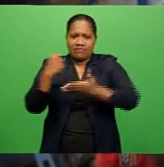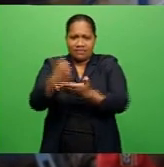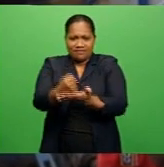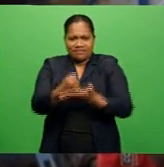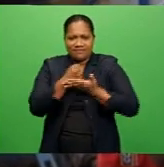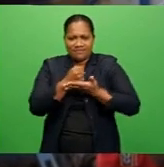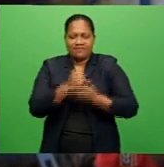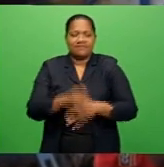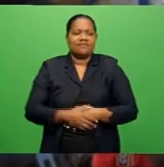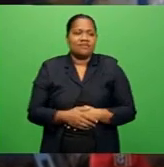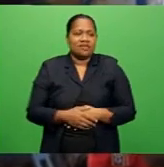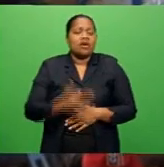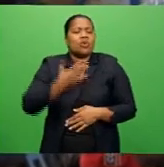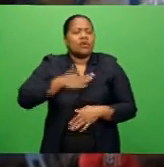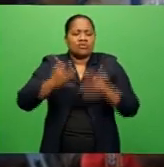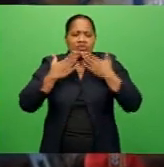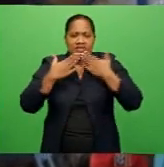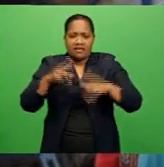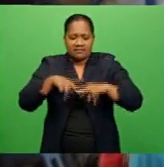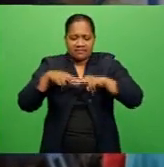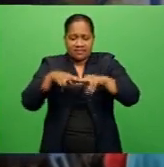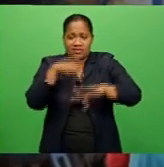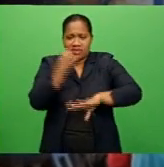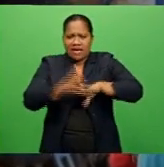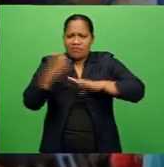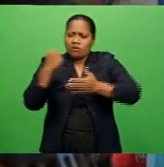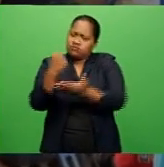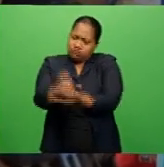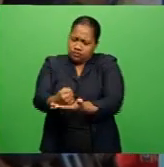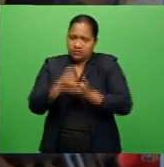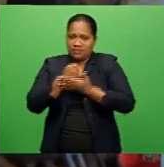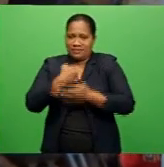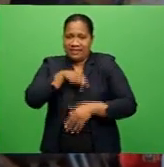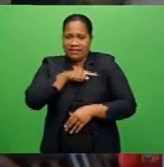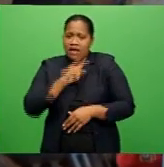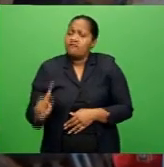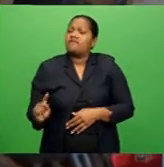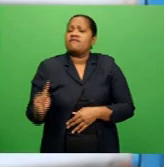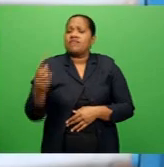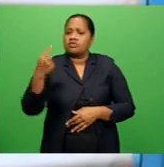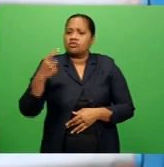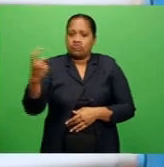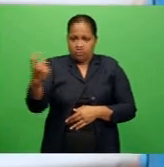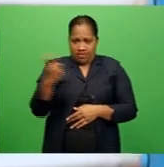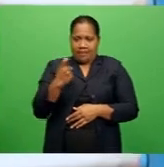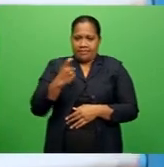the Fiji government for supporting us. They're the first one to come to our doorstep.